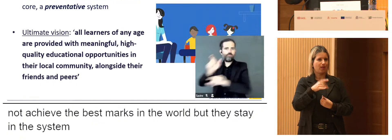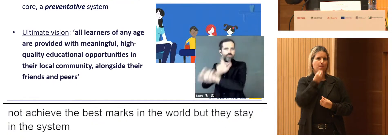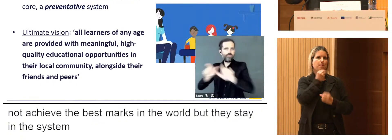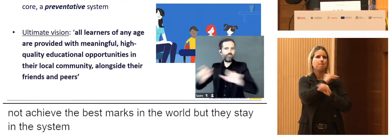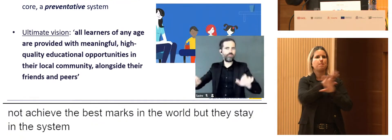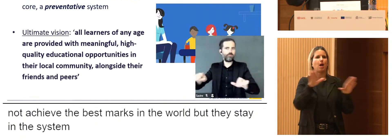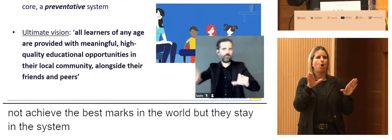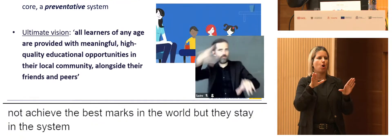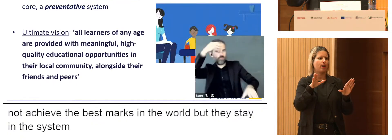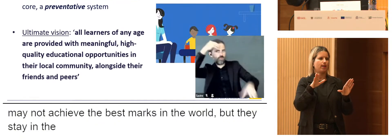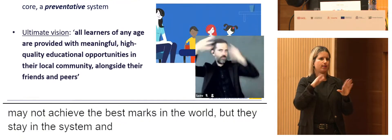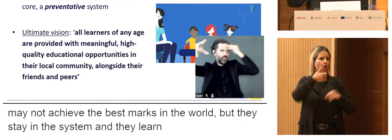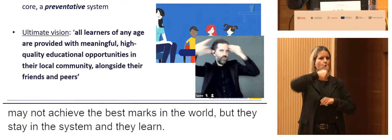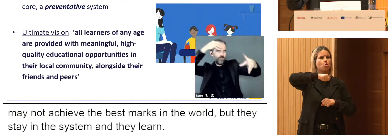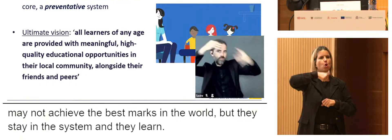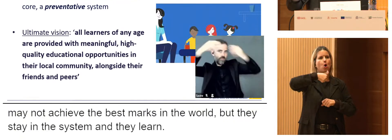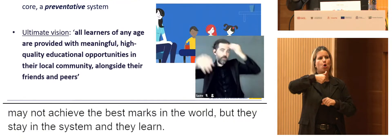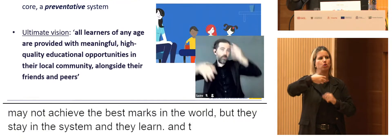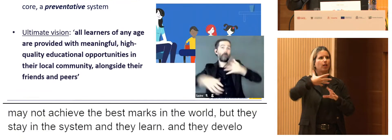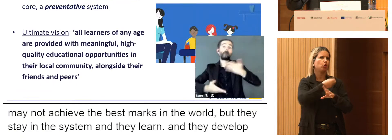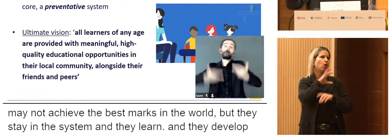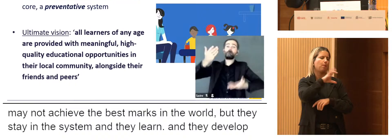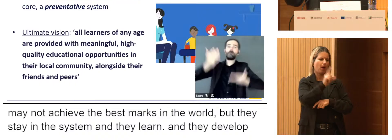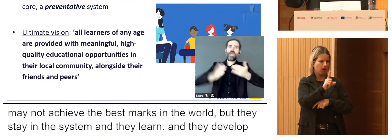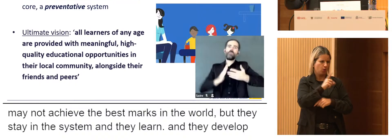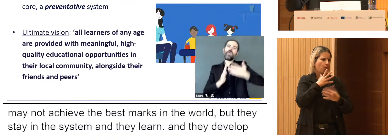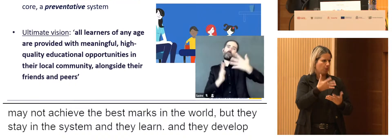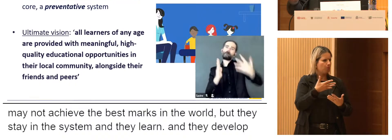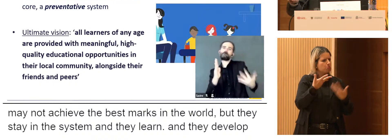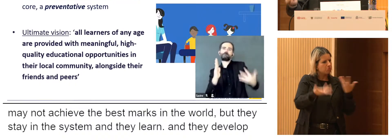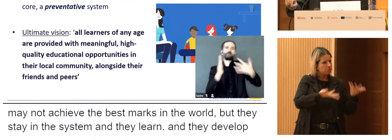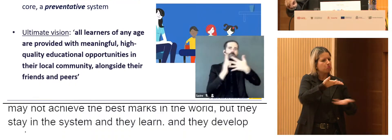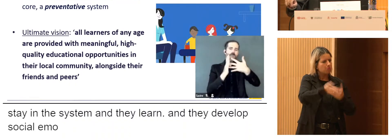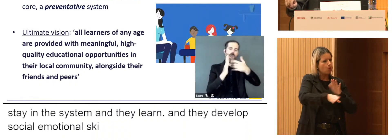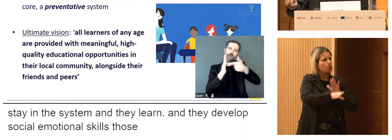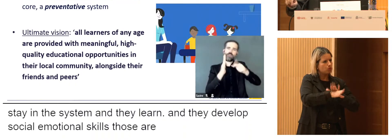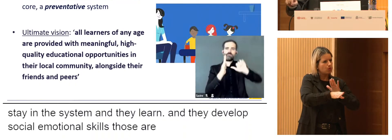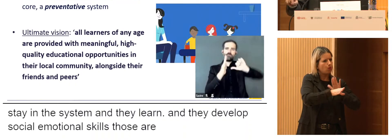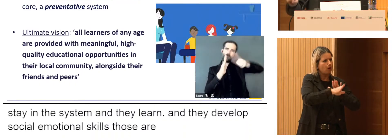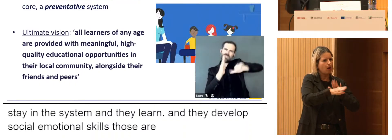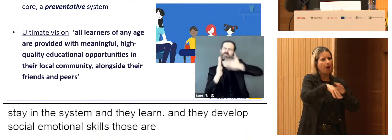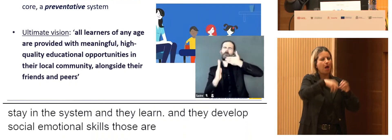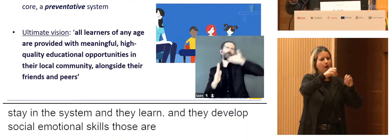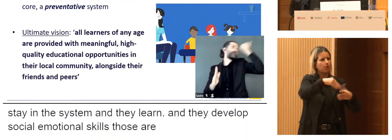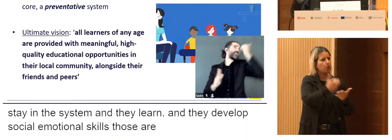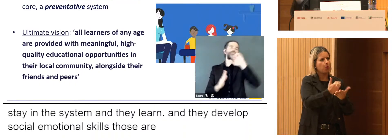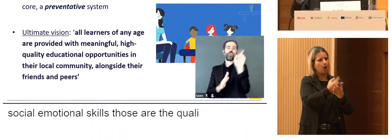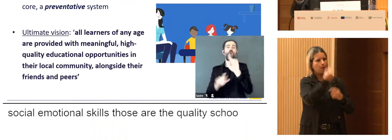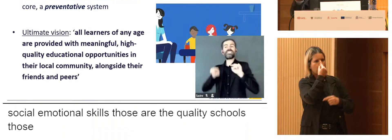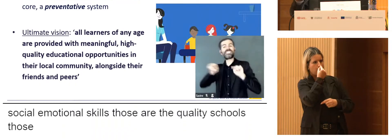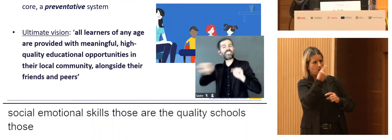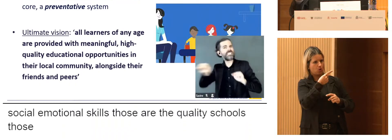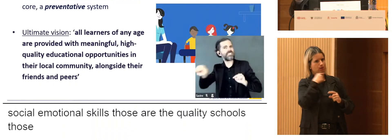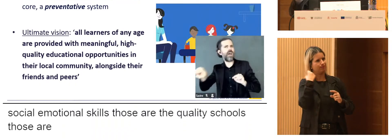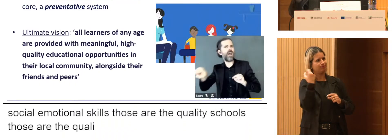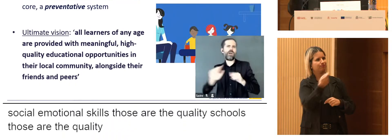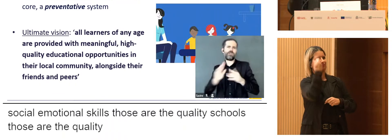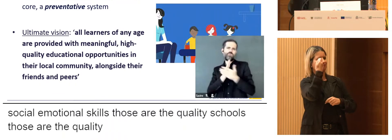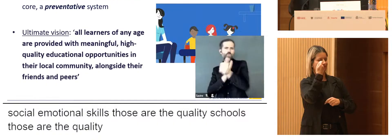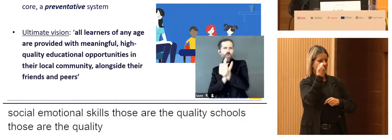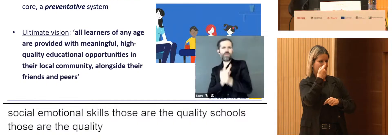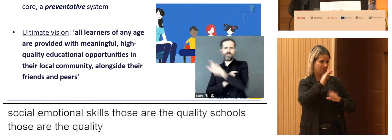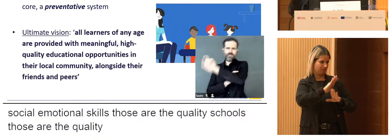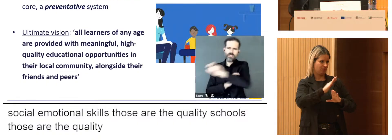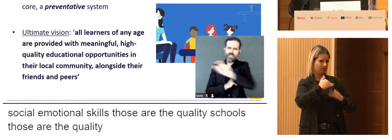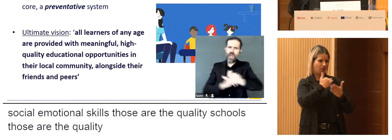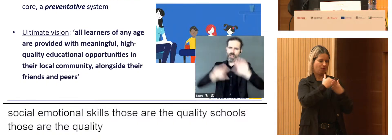learn. And they develop socio-emotional skills. Those are the quality schools. Those are the quality teachers.